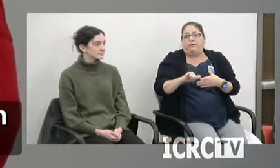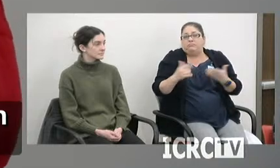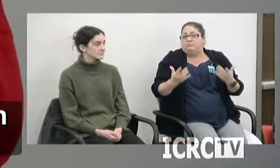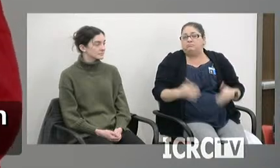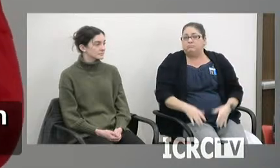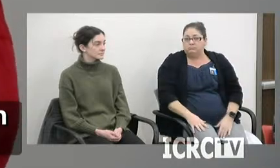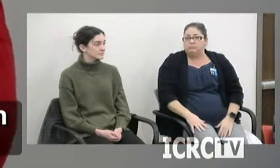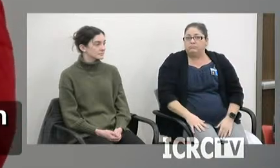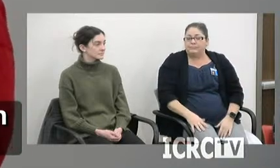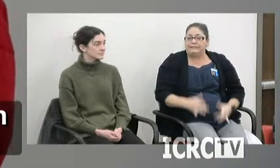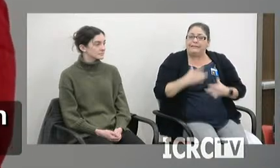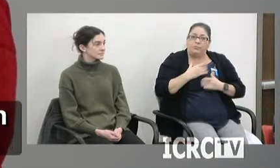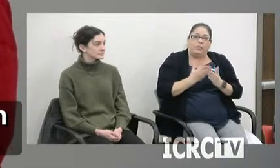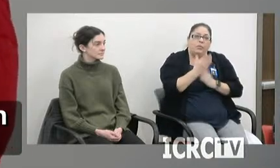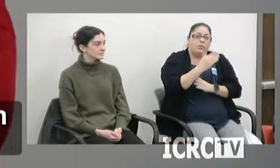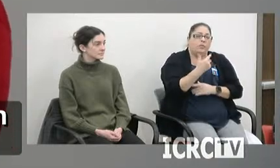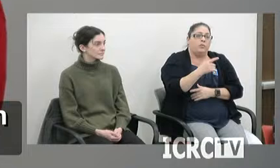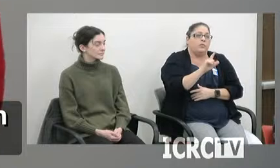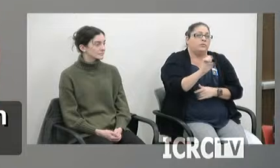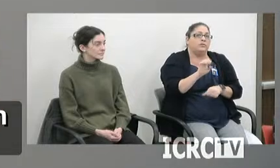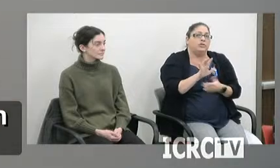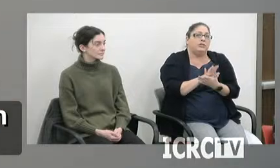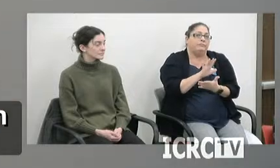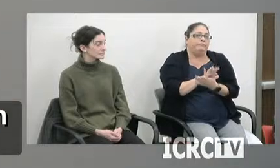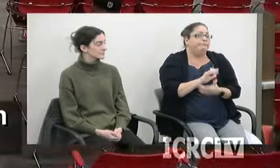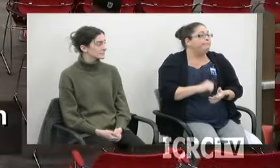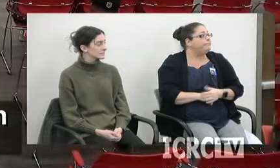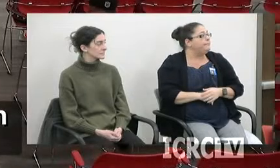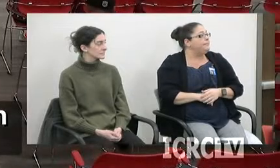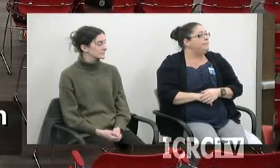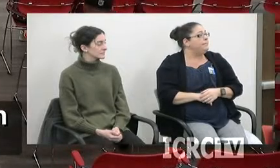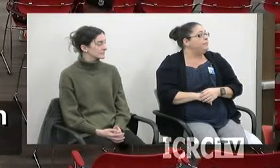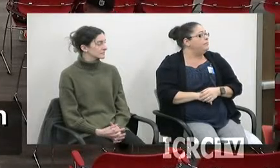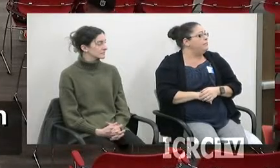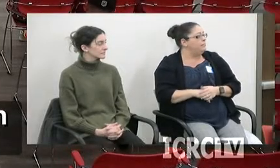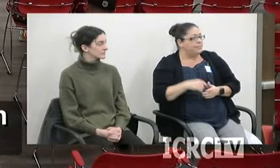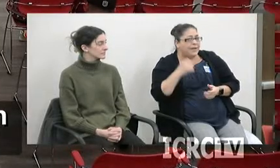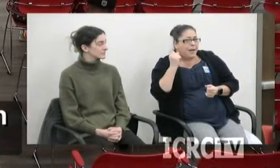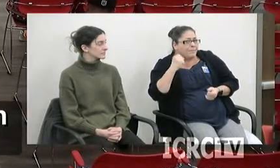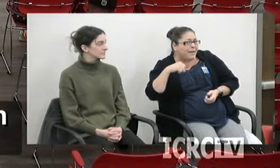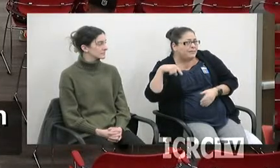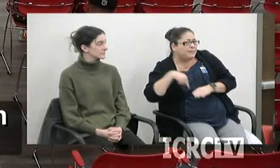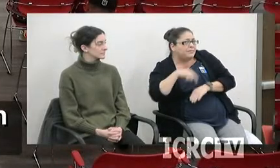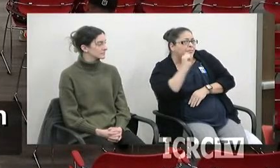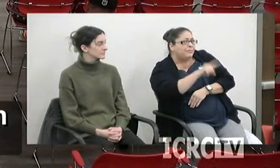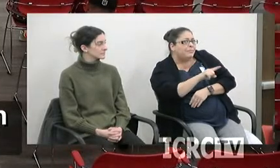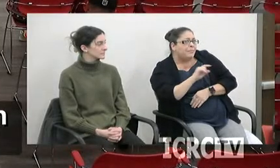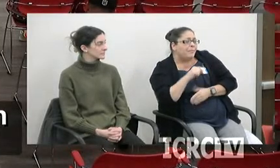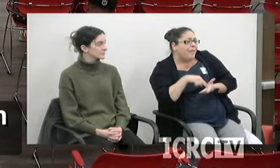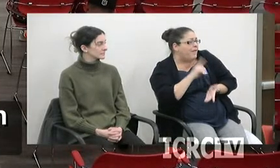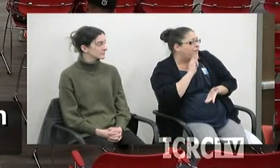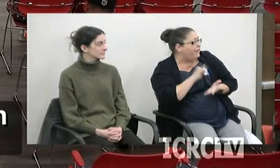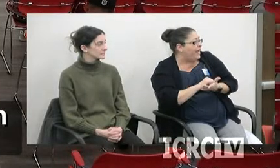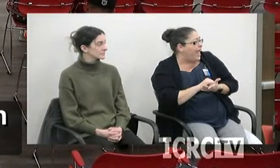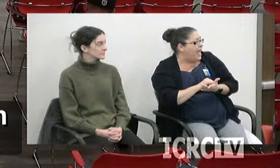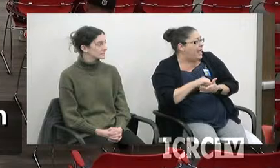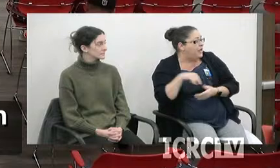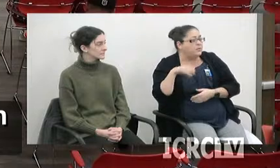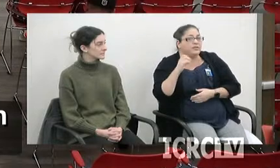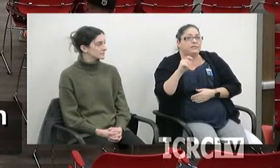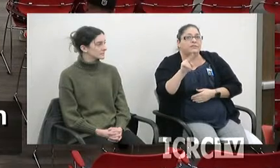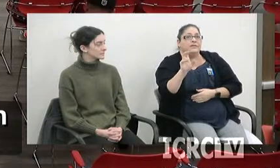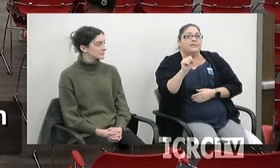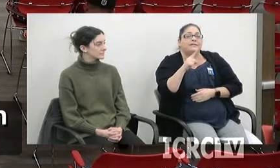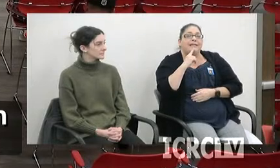it's usually through a Google Sheet. And the rate that we're paying for that is less than their hourly